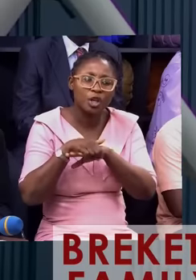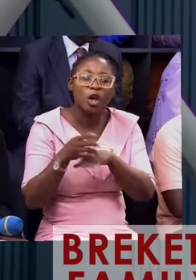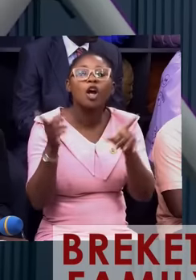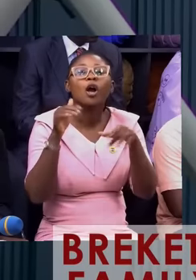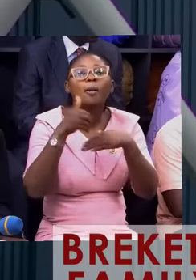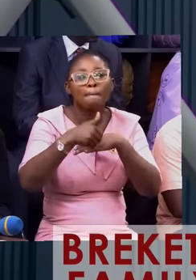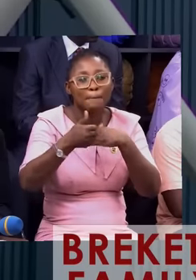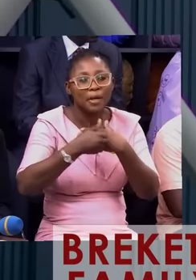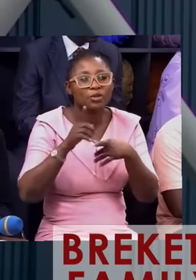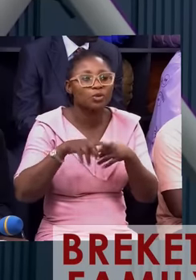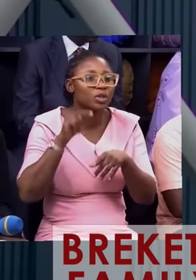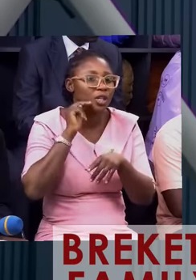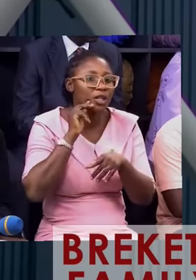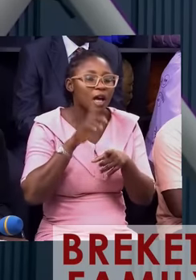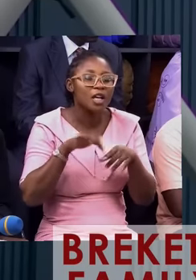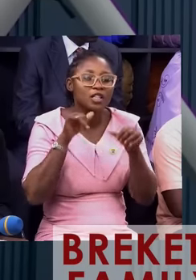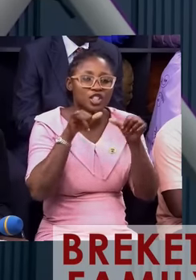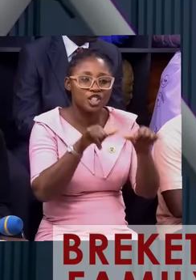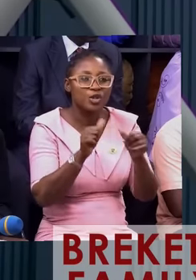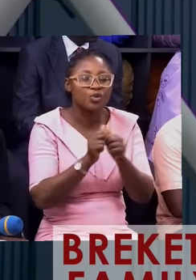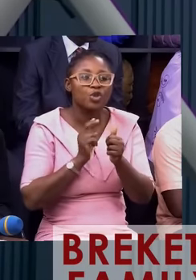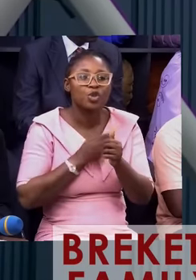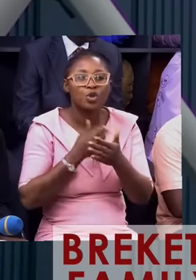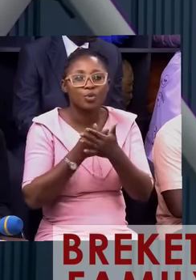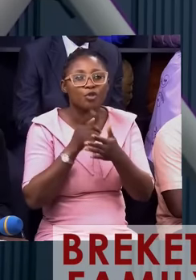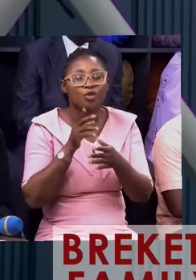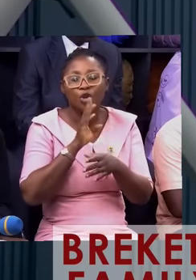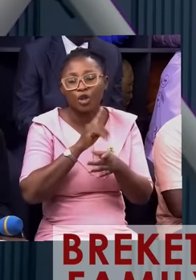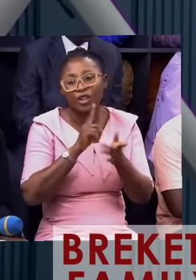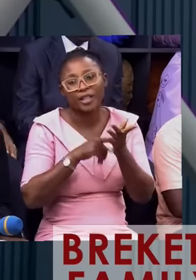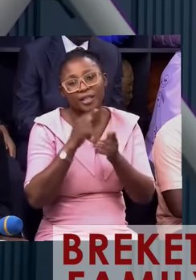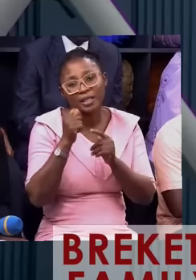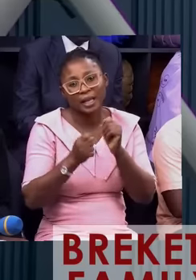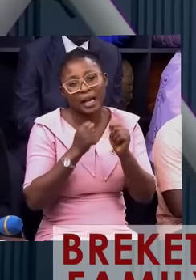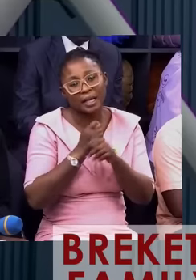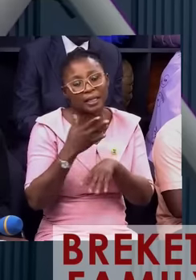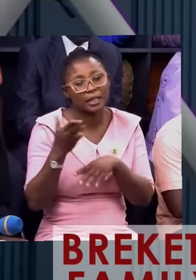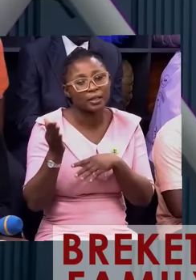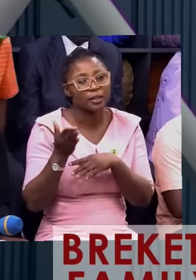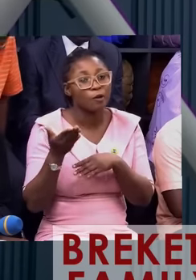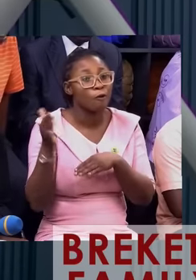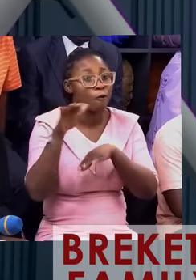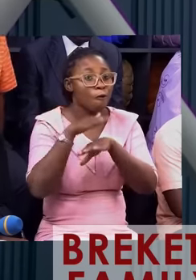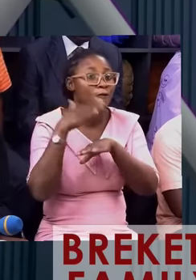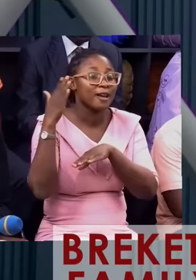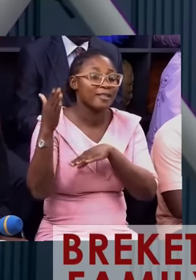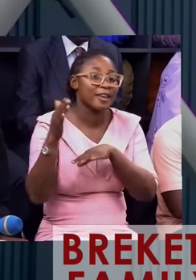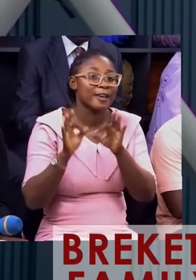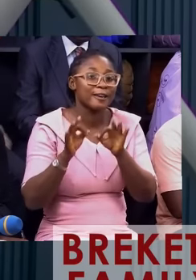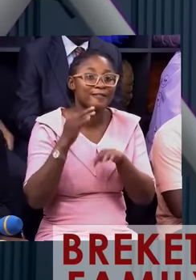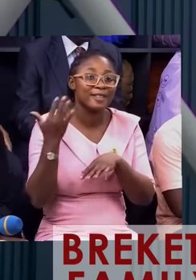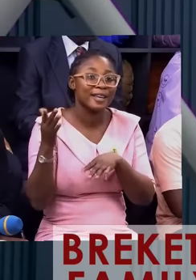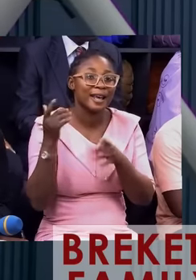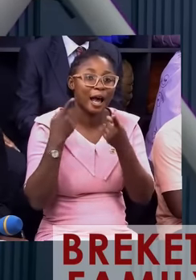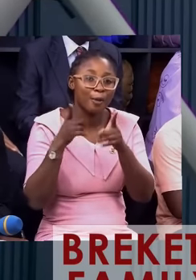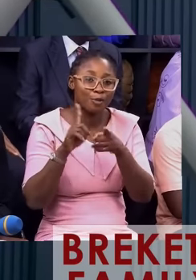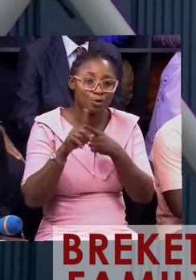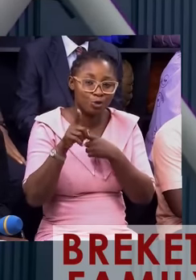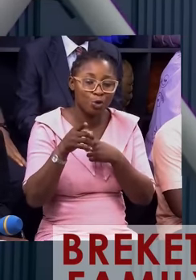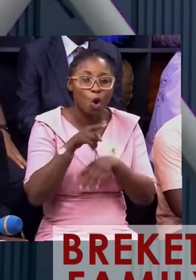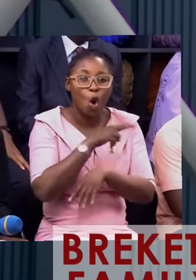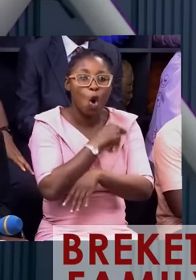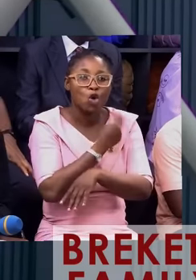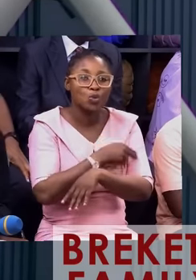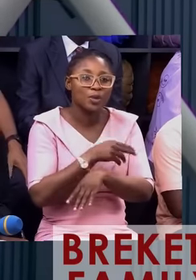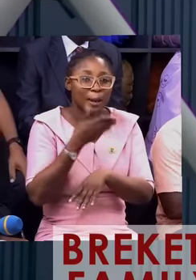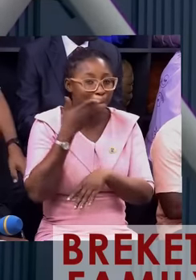to Nigeria and stay with us before you you talk this kind thing over there happen to you Hospital